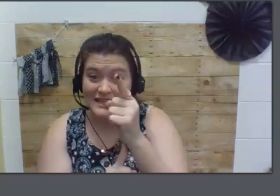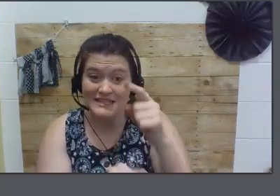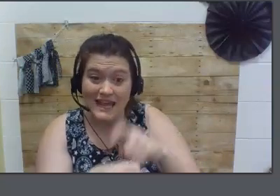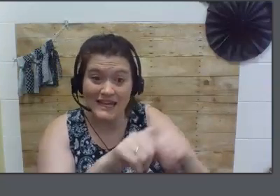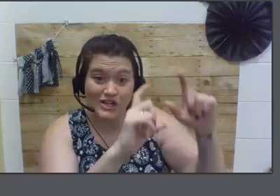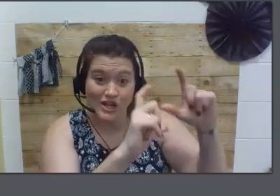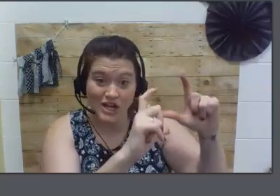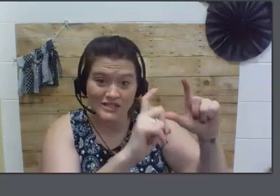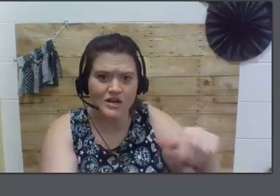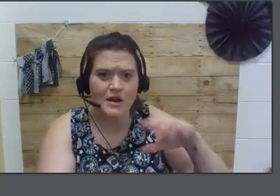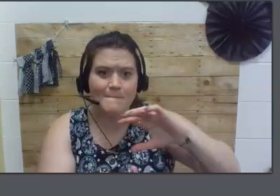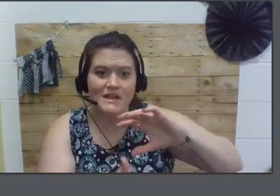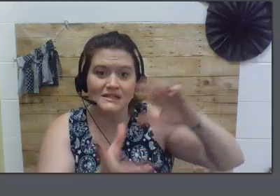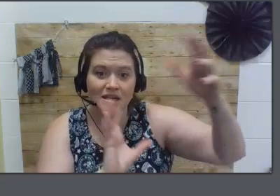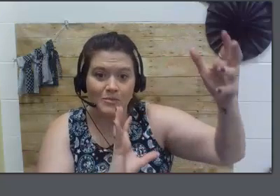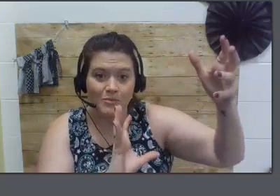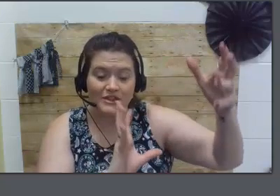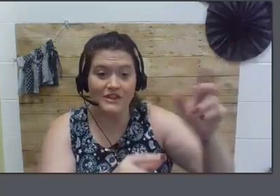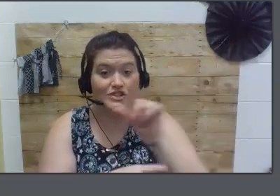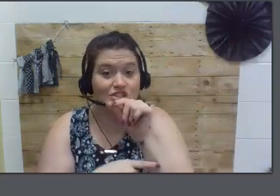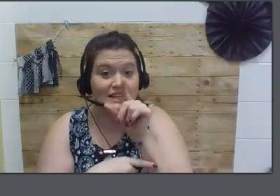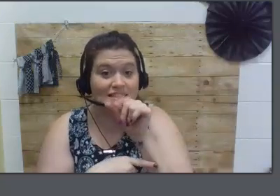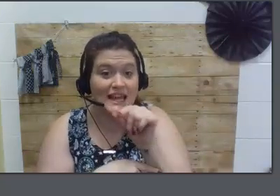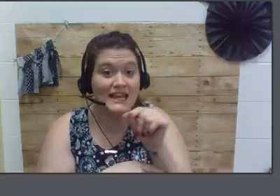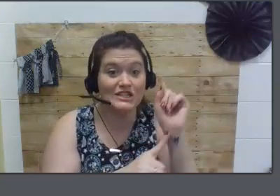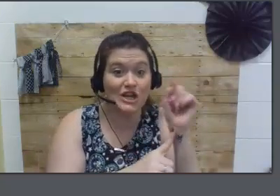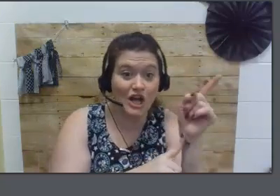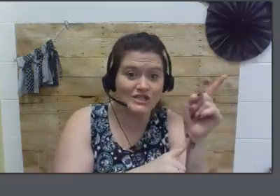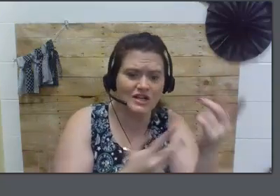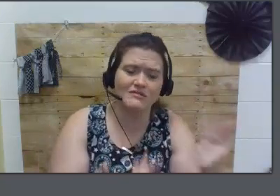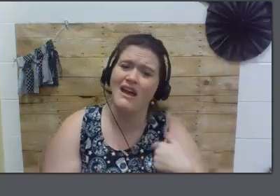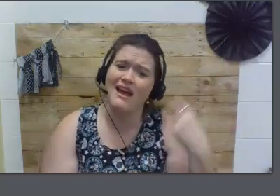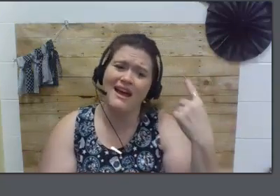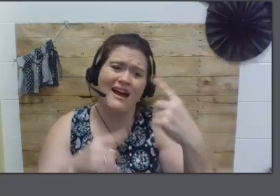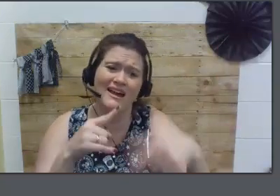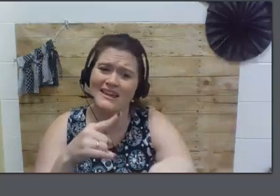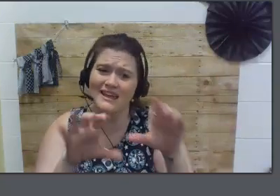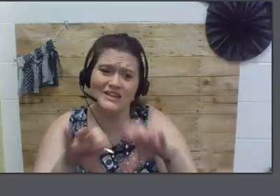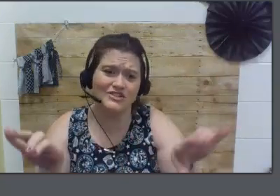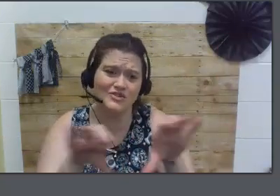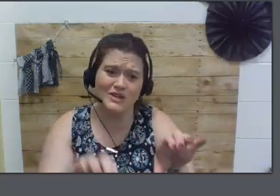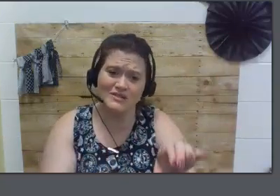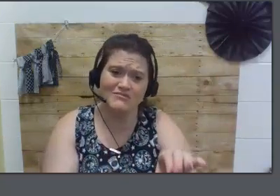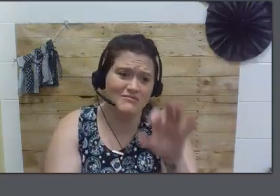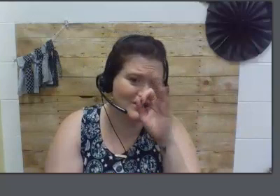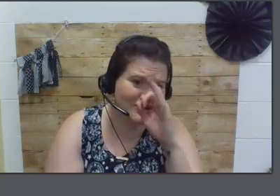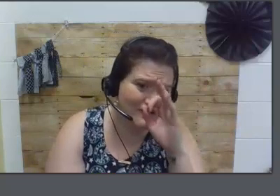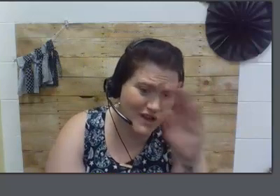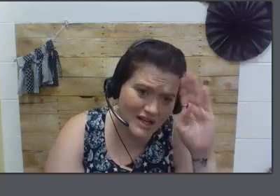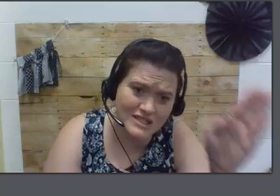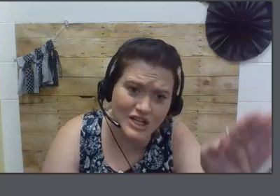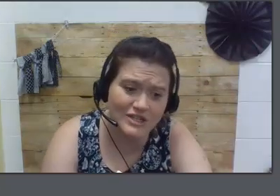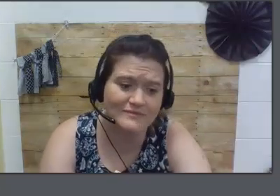these ticks and clocks, sir, mixed up with the chicks and talk, sir. I can't do it,